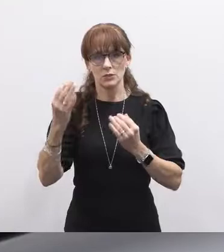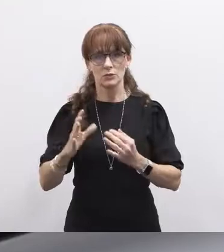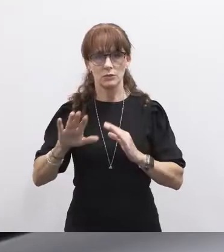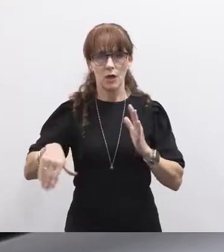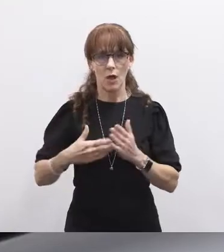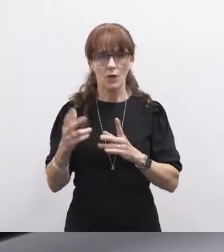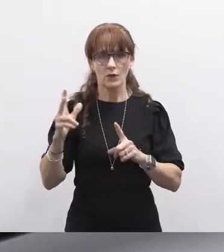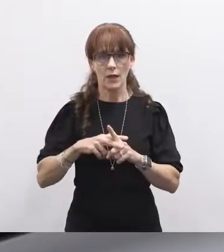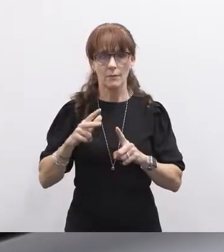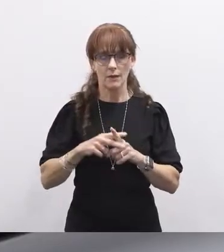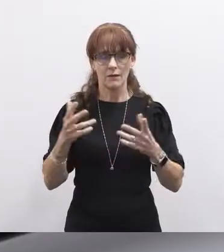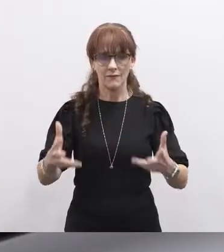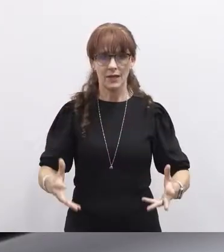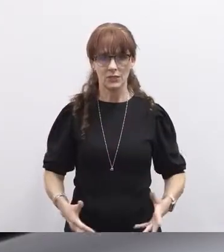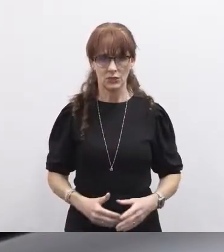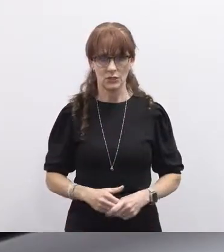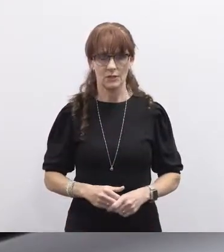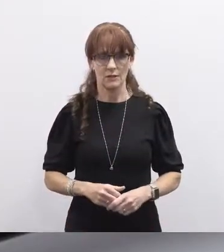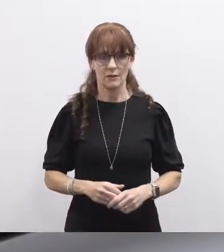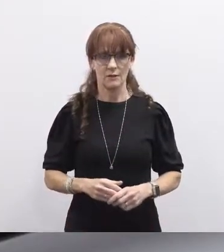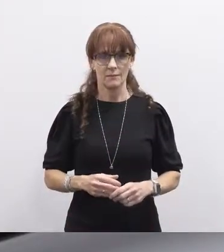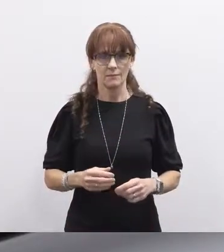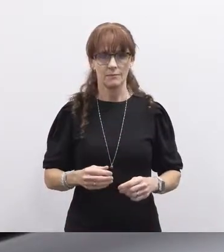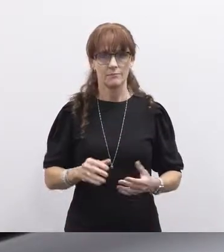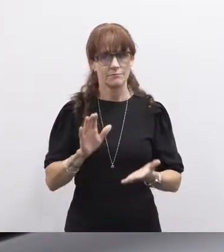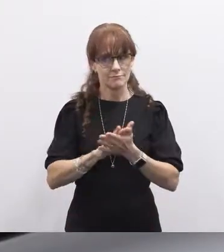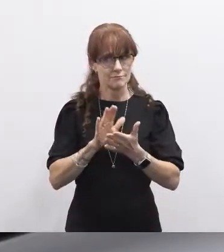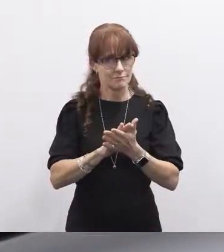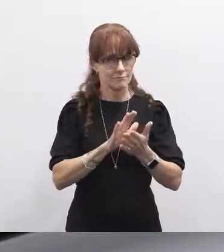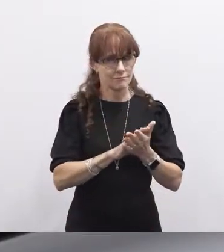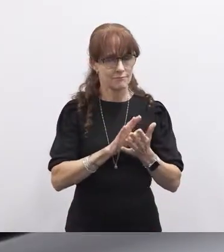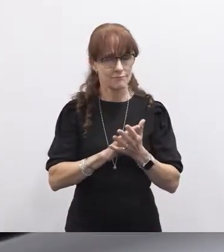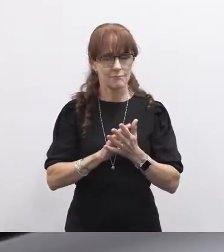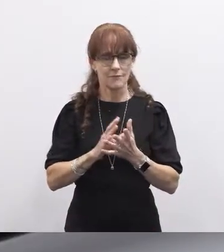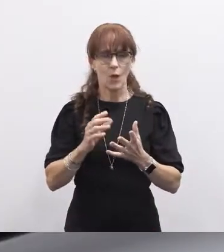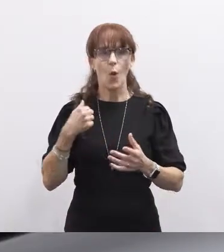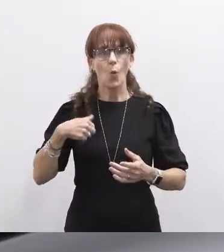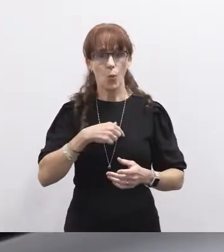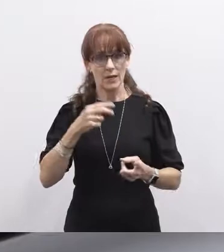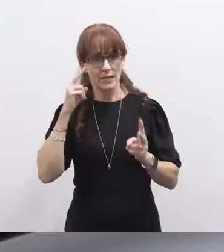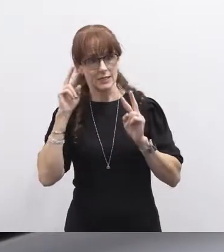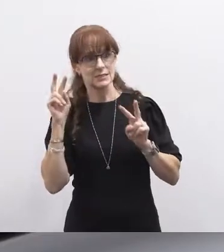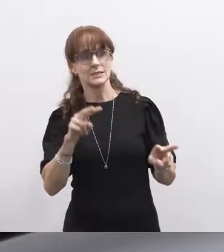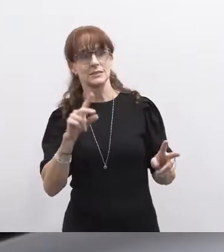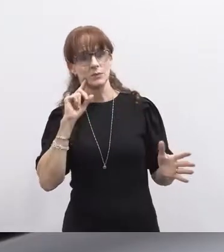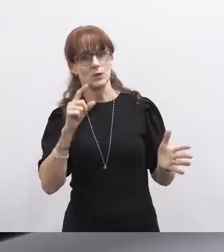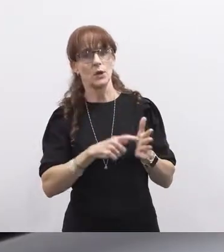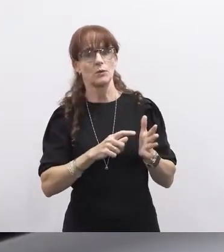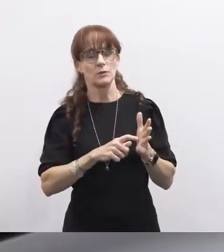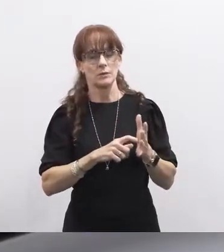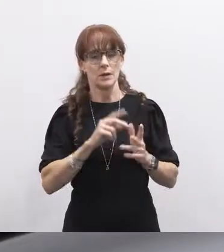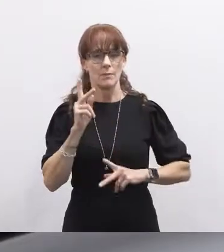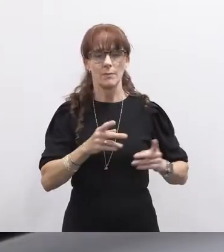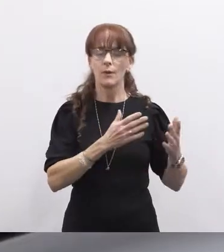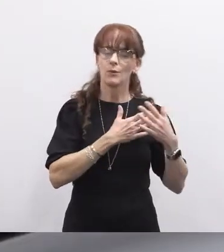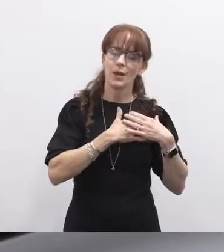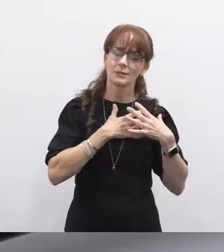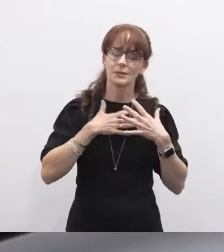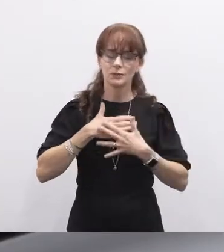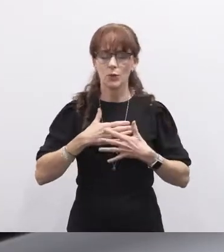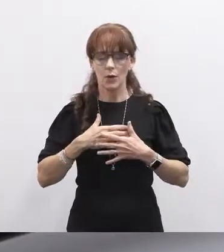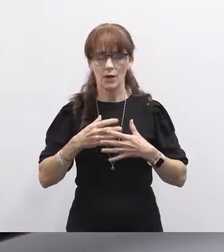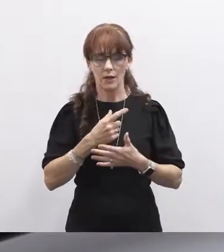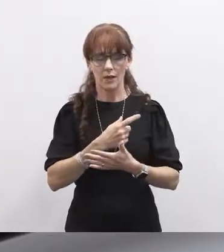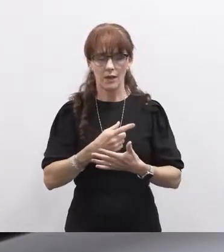of their applications finished. So I don't want that to go unnoticed. Behind the scenes, when a lot of people were resting and